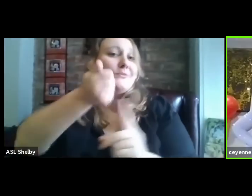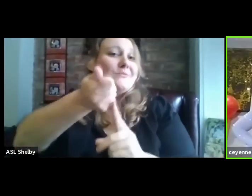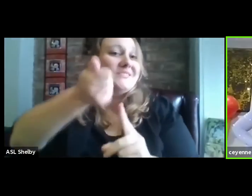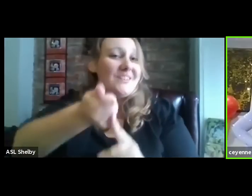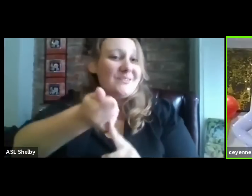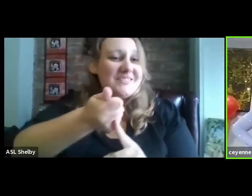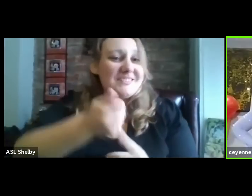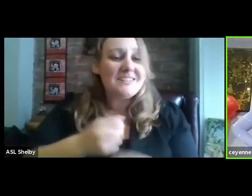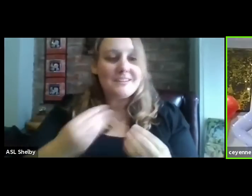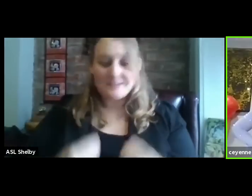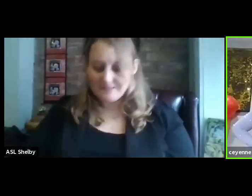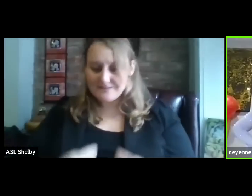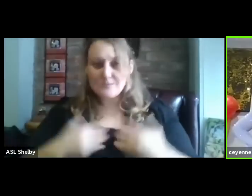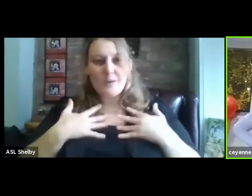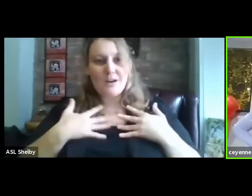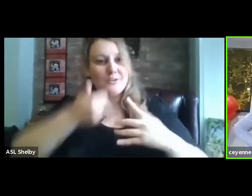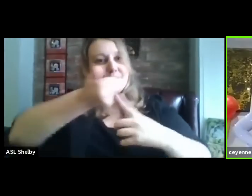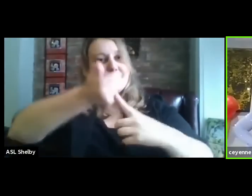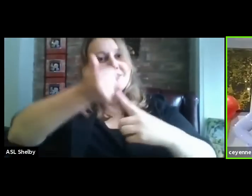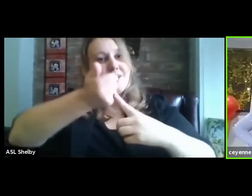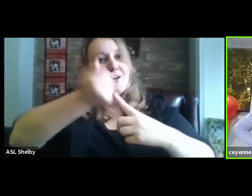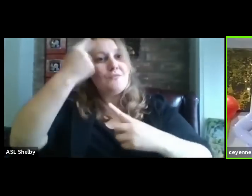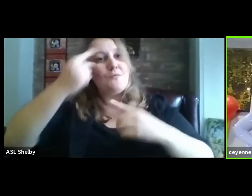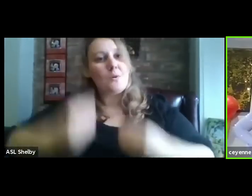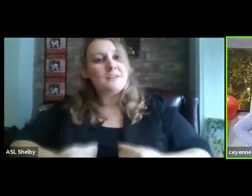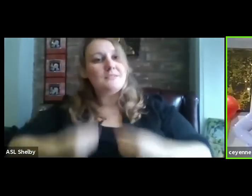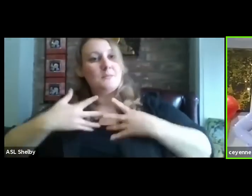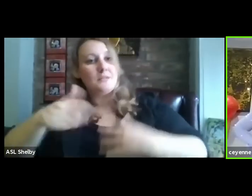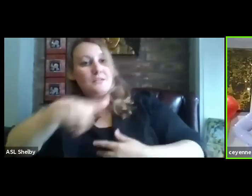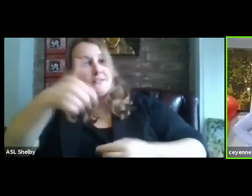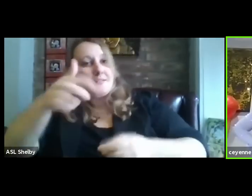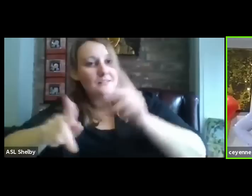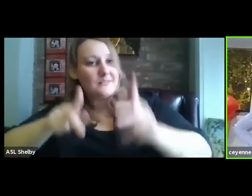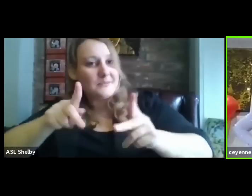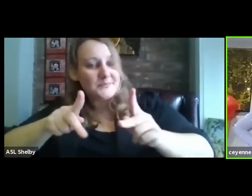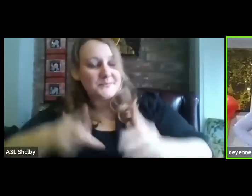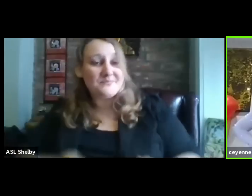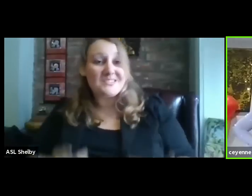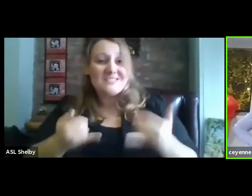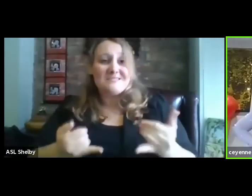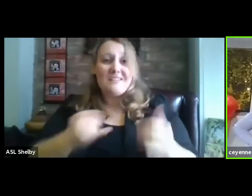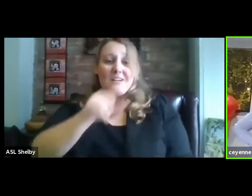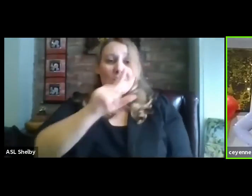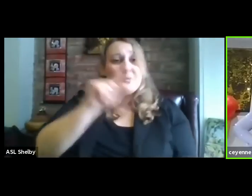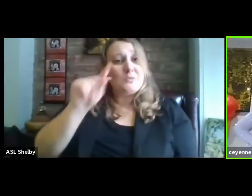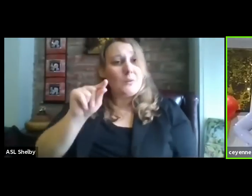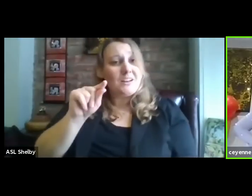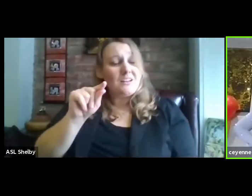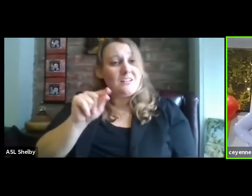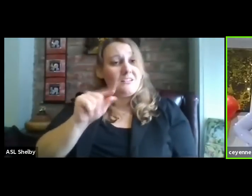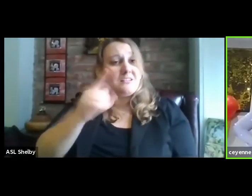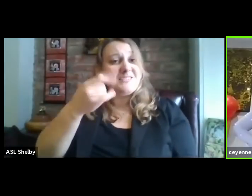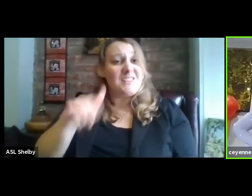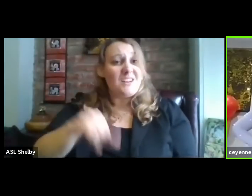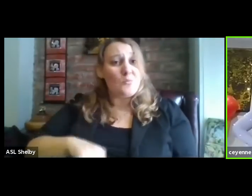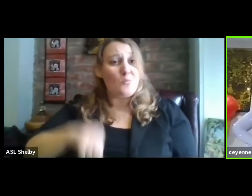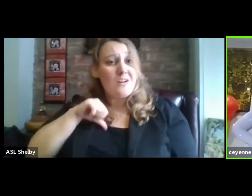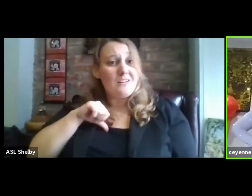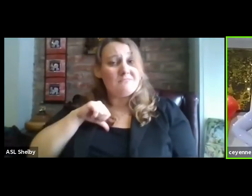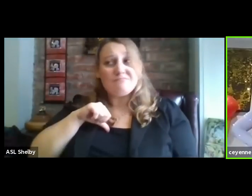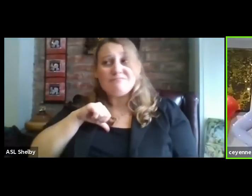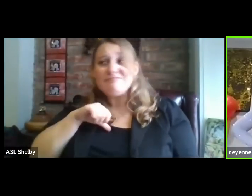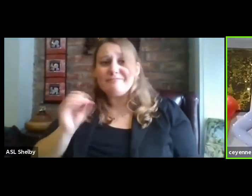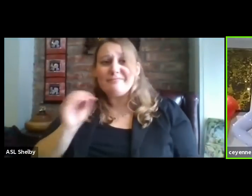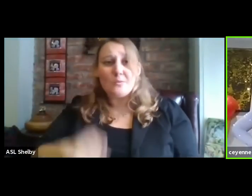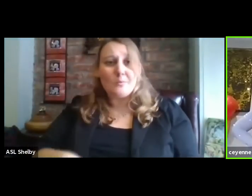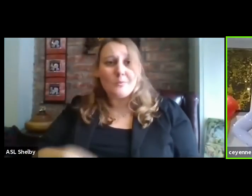to inspire others. It's sad. In 2020, we're looking at gay pride with no pride. We're looking at a